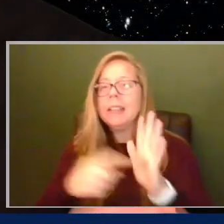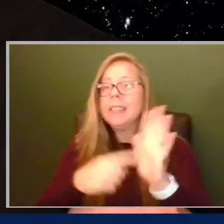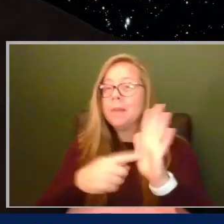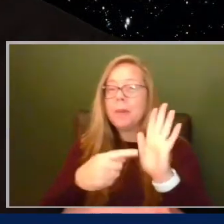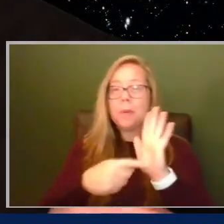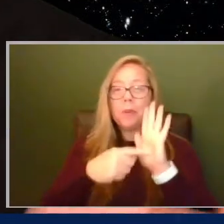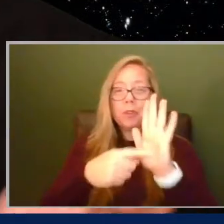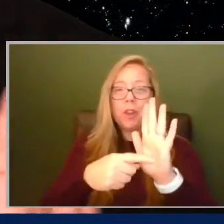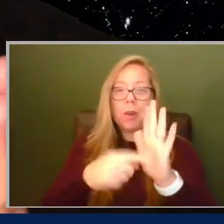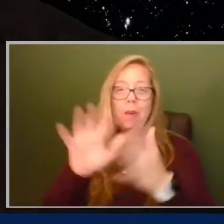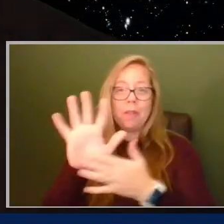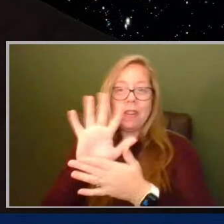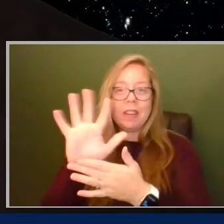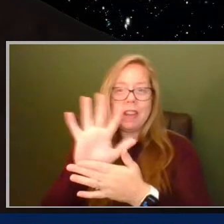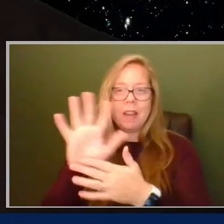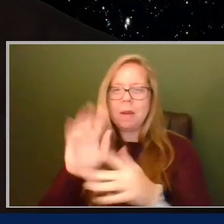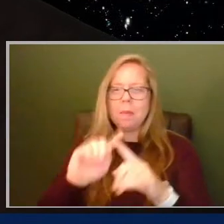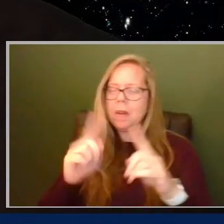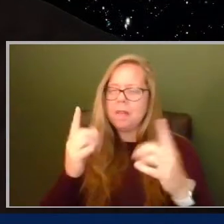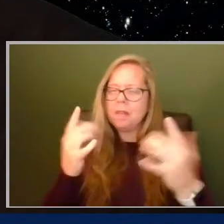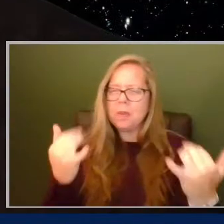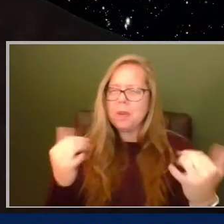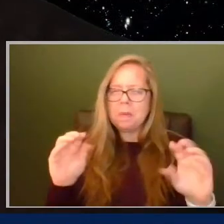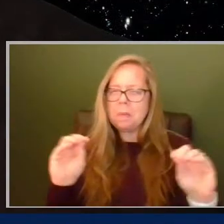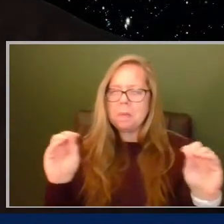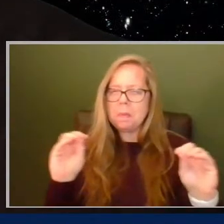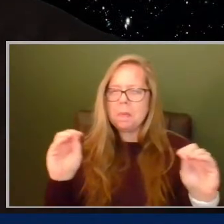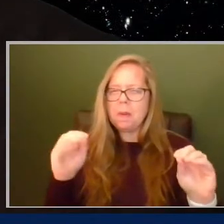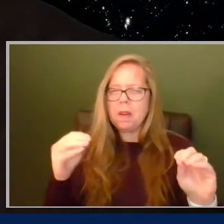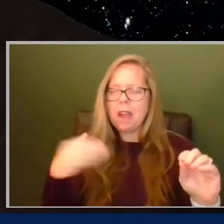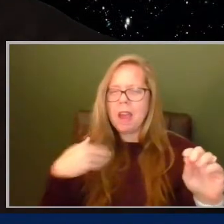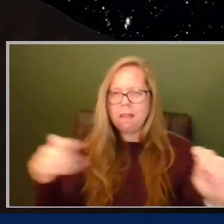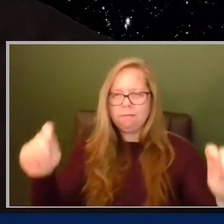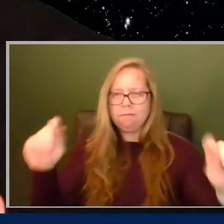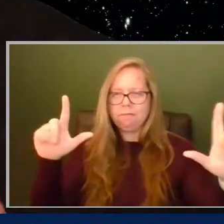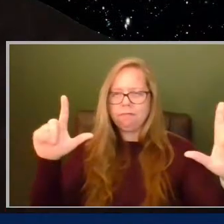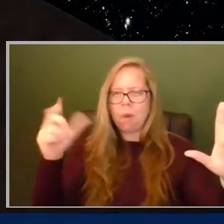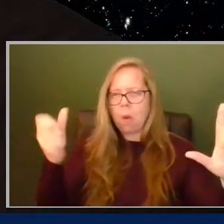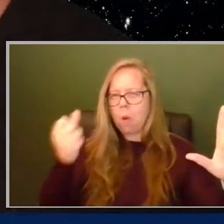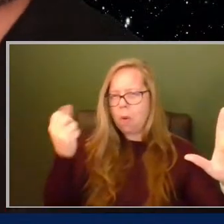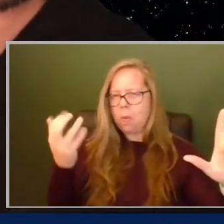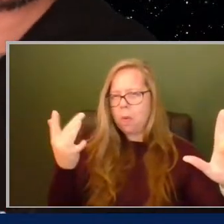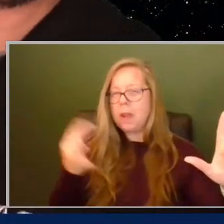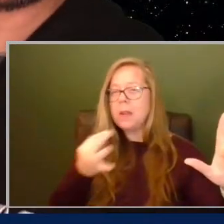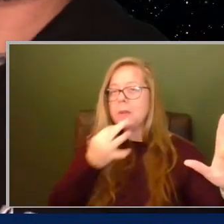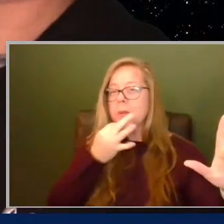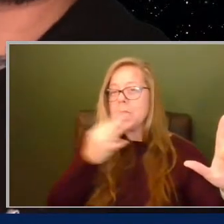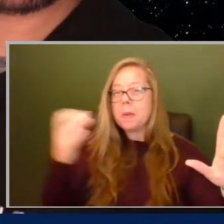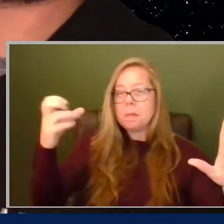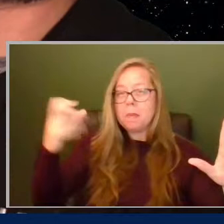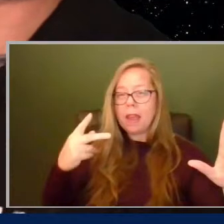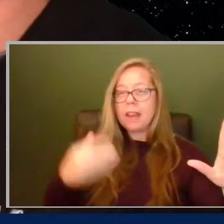little standby screen really quickly. And when I come back, we will have our special guest from